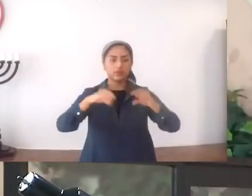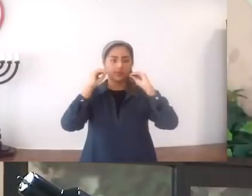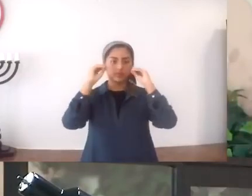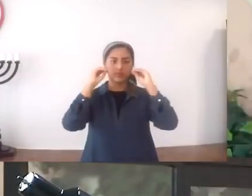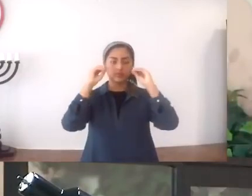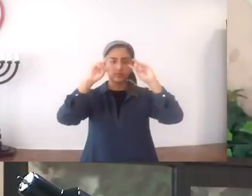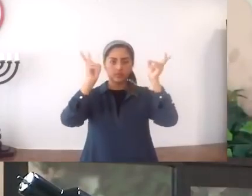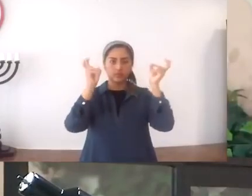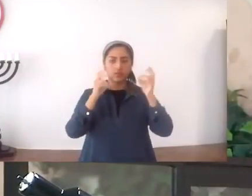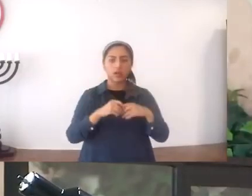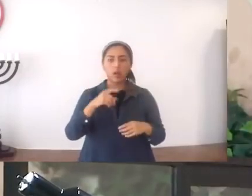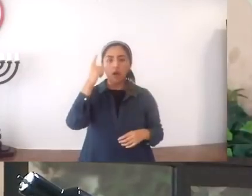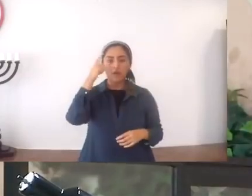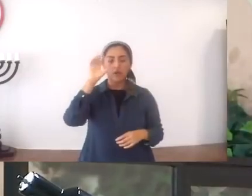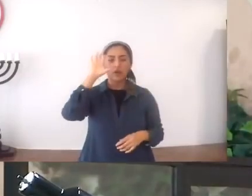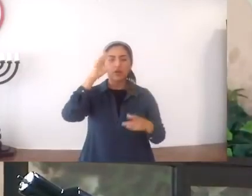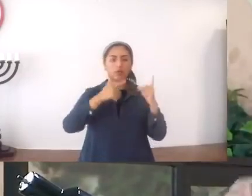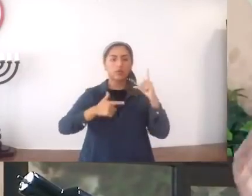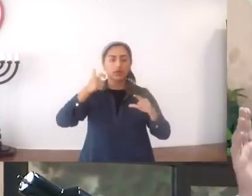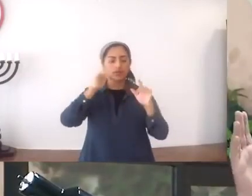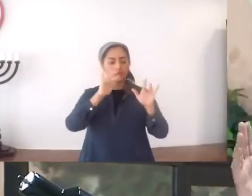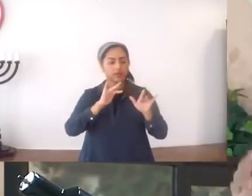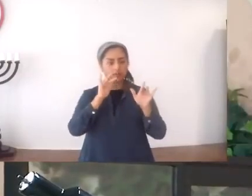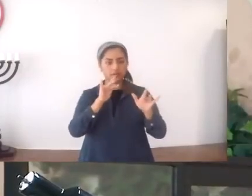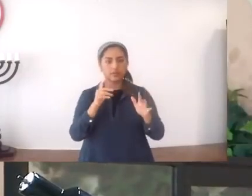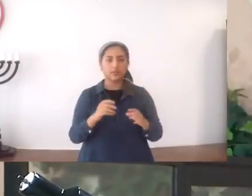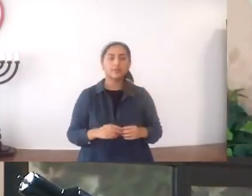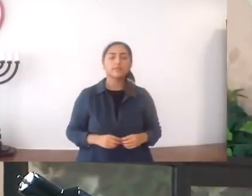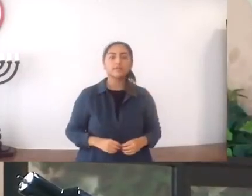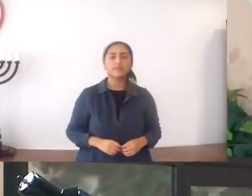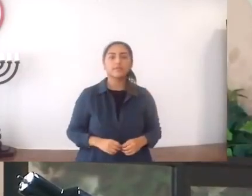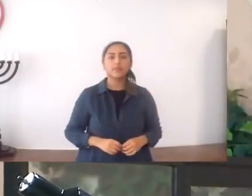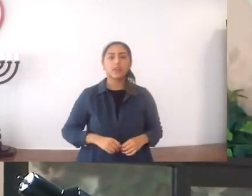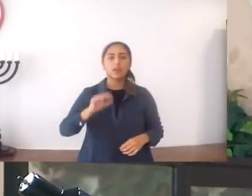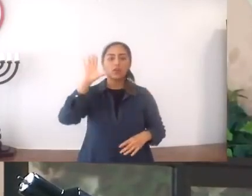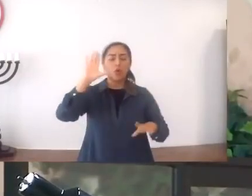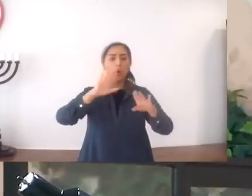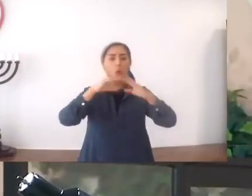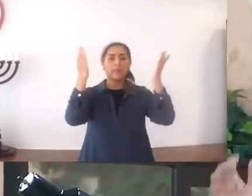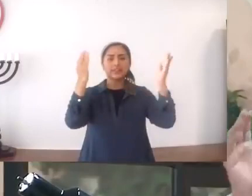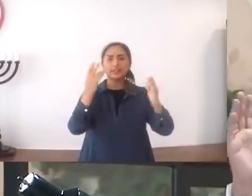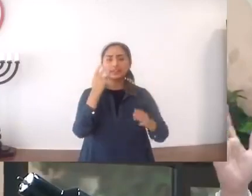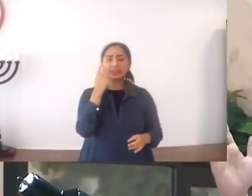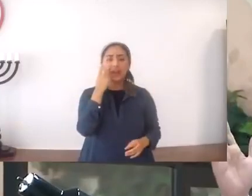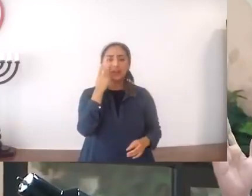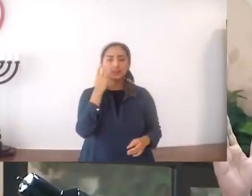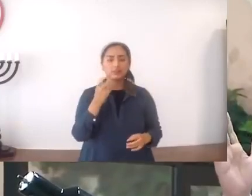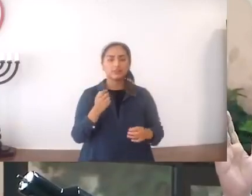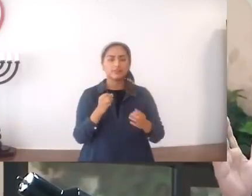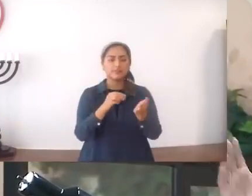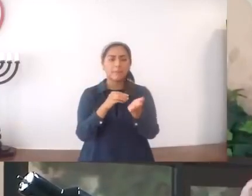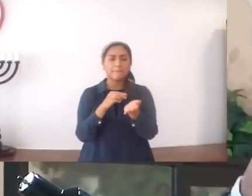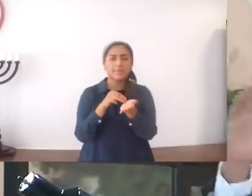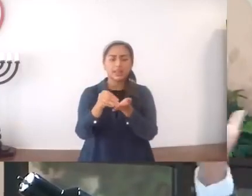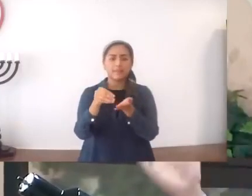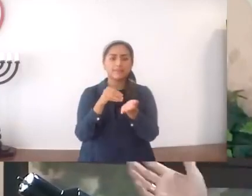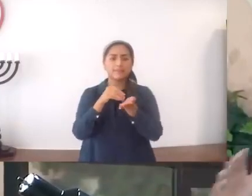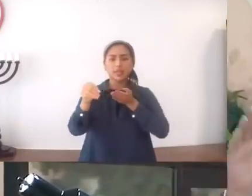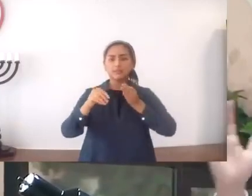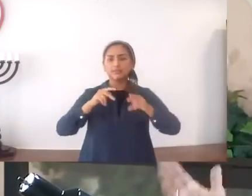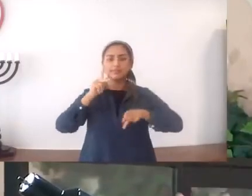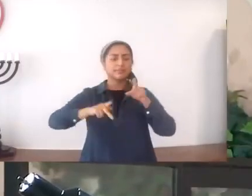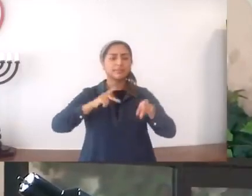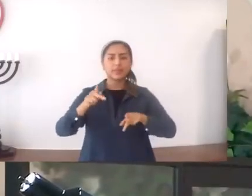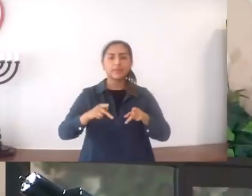Daré este tema I'm going to give this para que por teaching. tu inmensa compasión So because of your great les mercy, abras los ojos compassion, a you open the millones